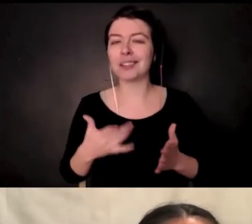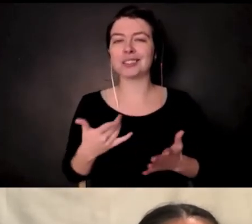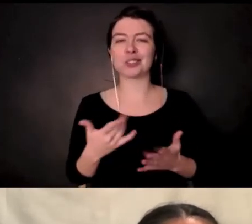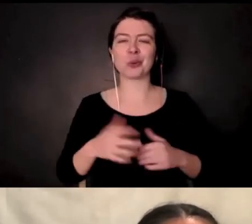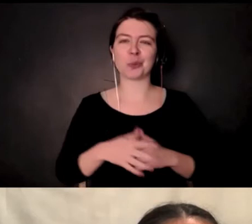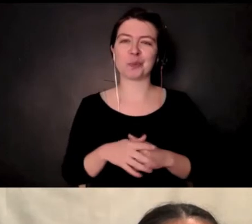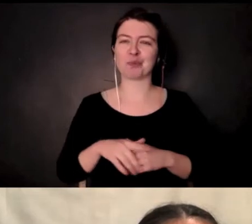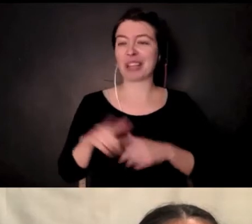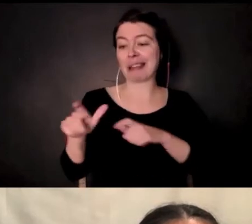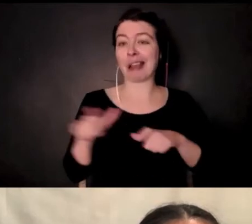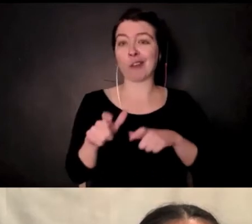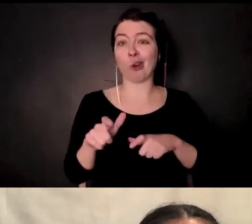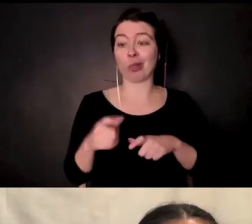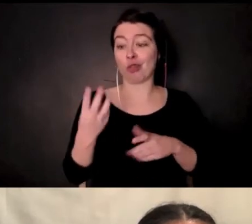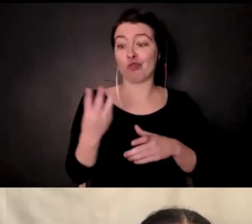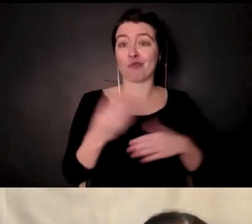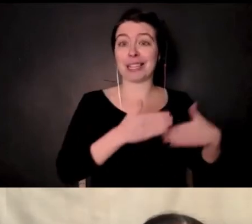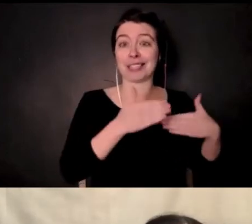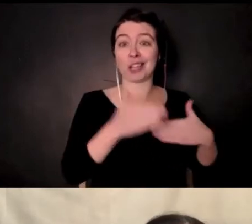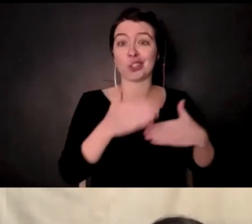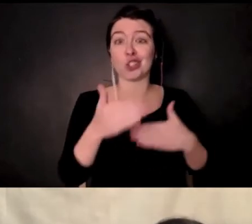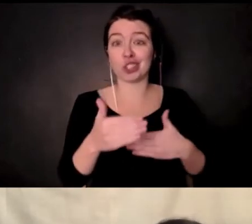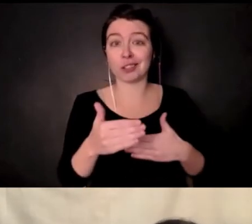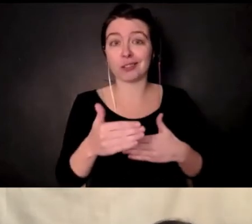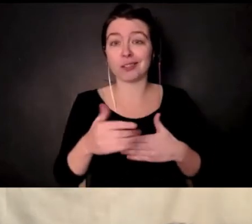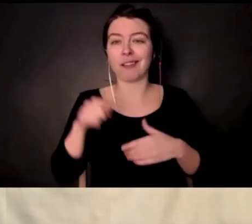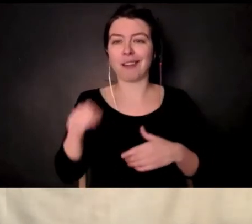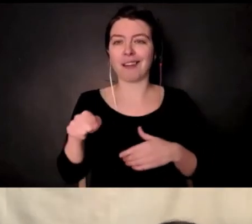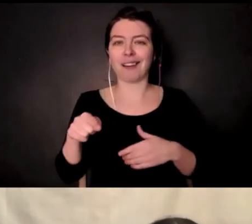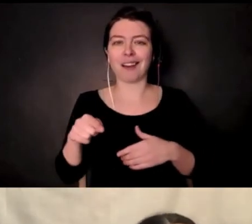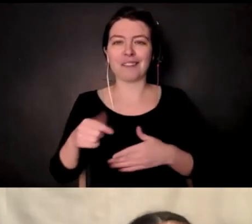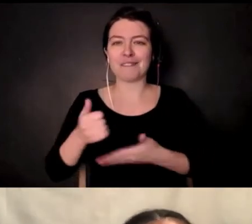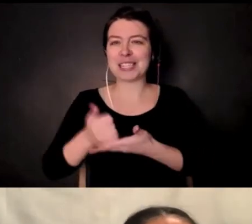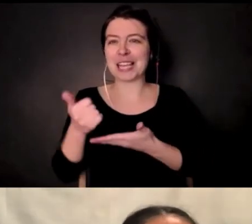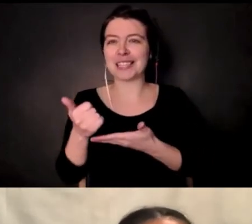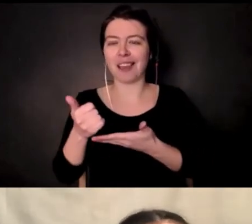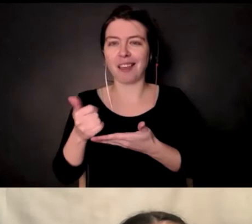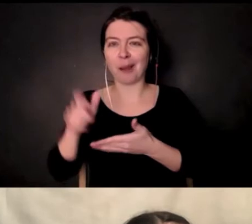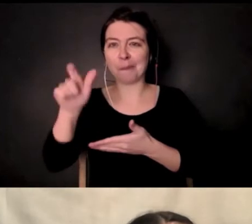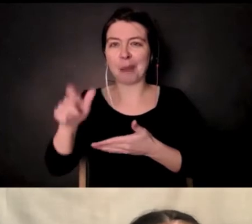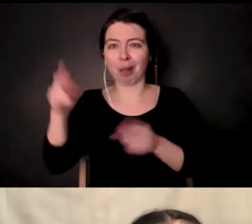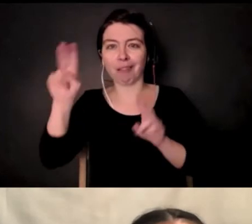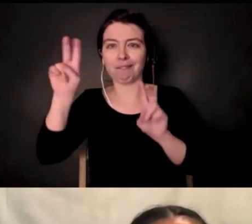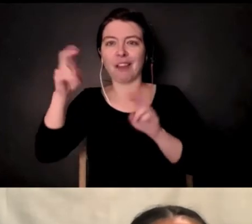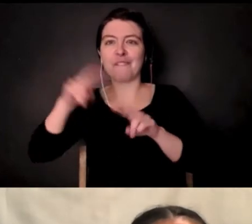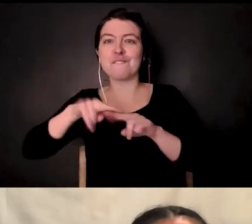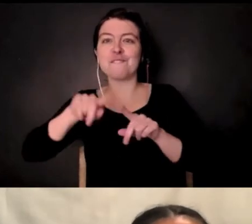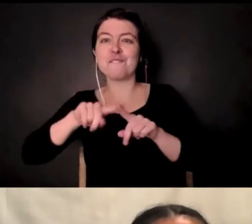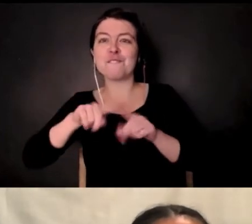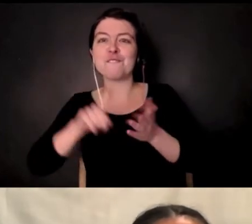honored to have some great feelers speaking today and in the next couple of sessions of Harsh